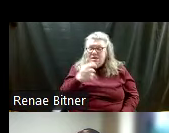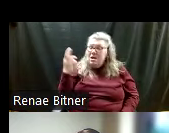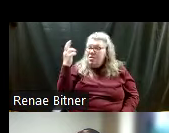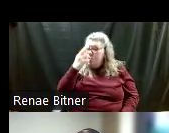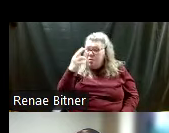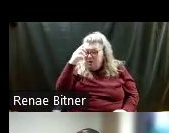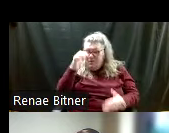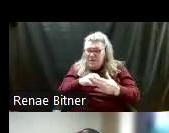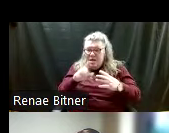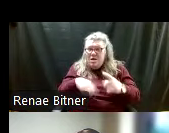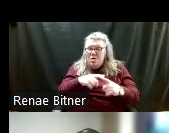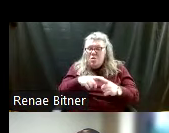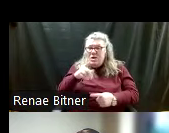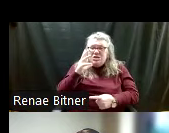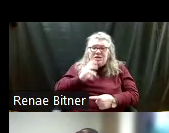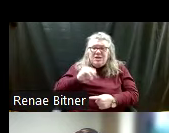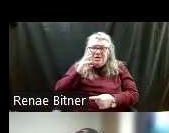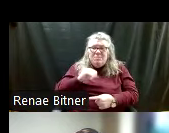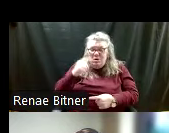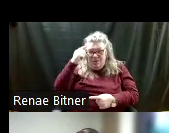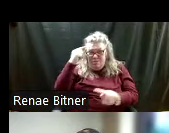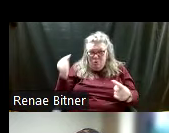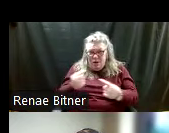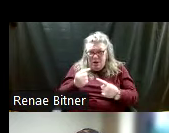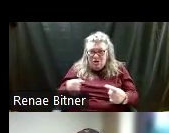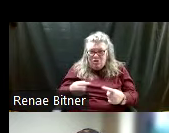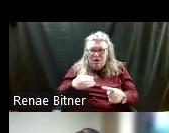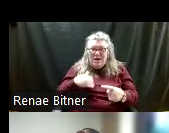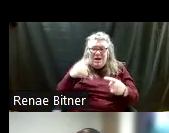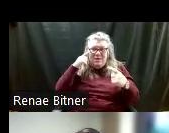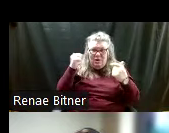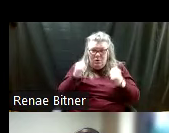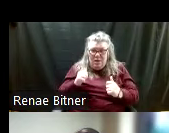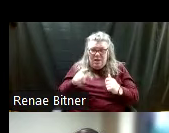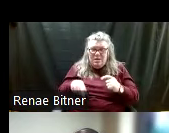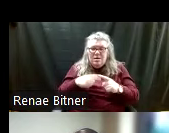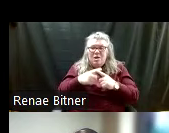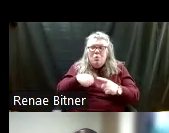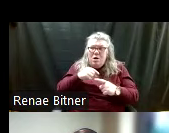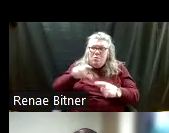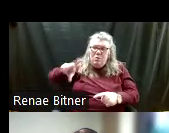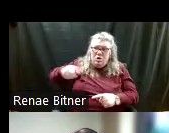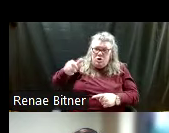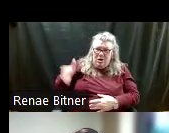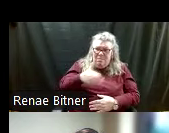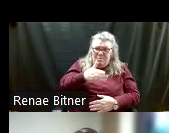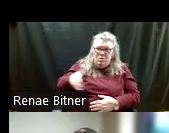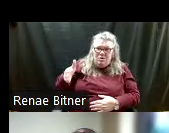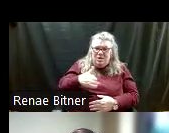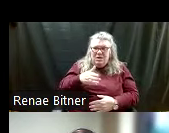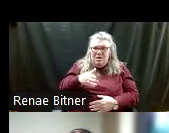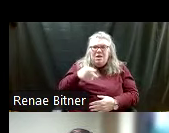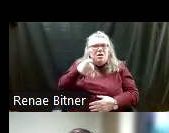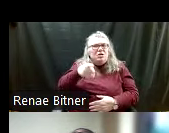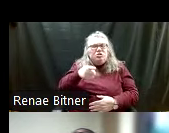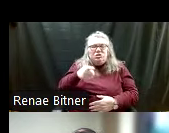even once she had experienced that brain injury and had that hearing loss, when we would put on music, that would be the most active for